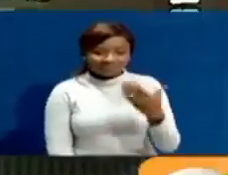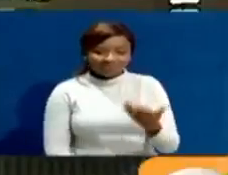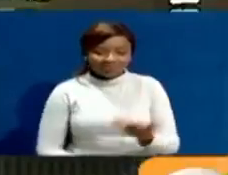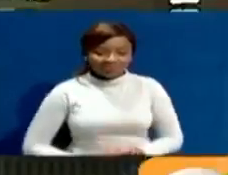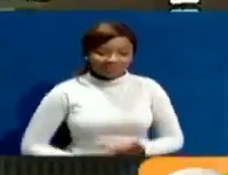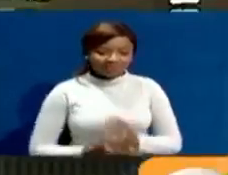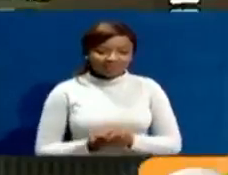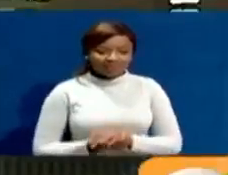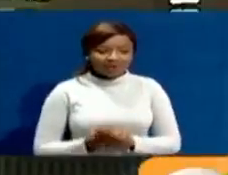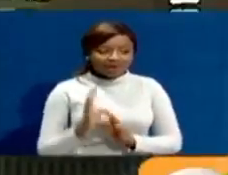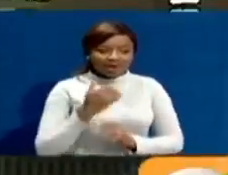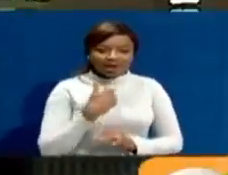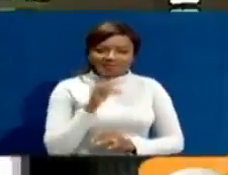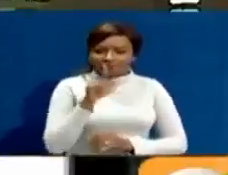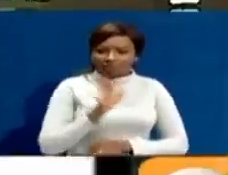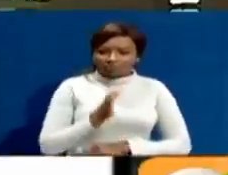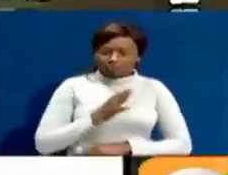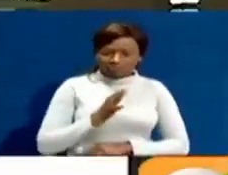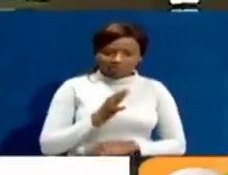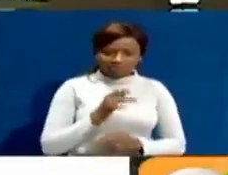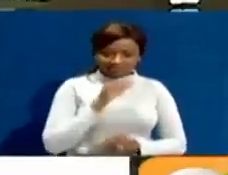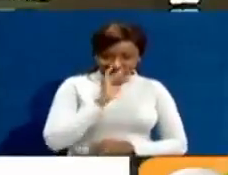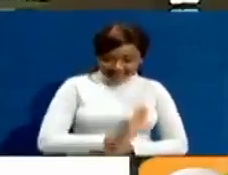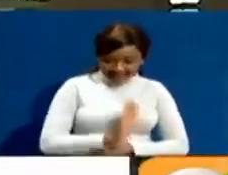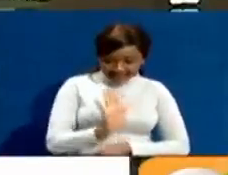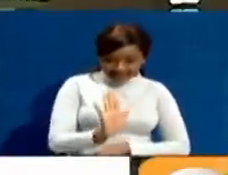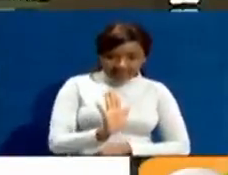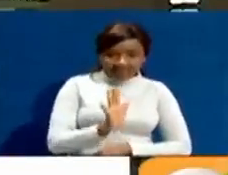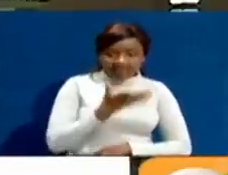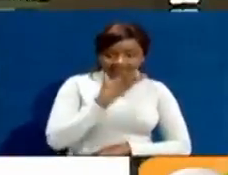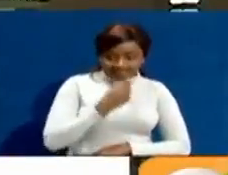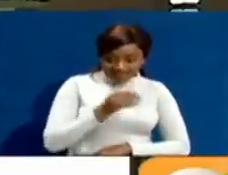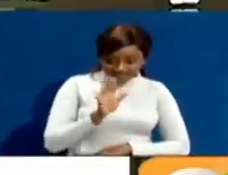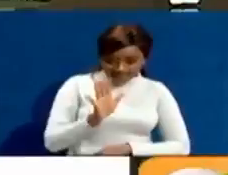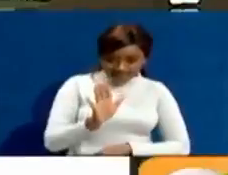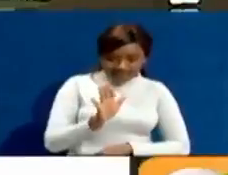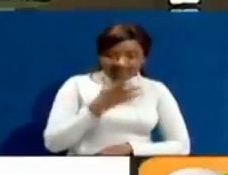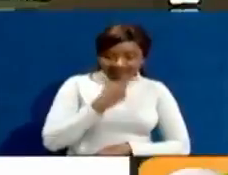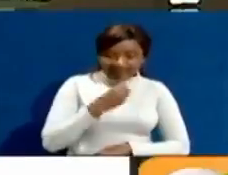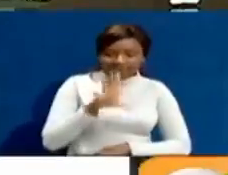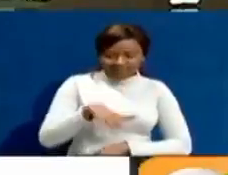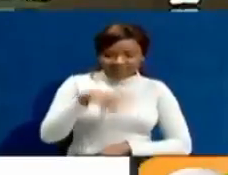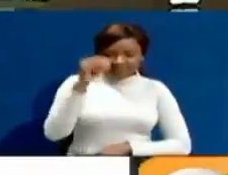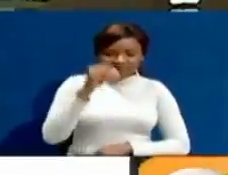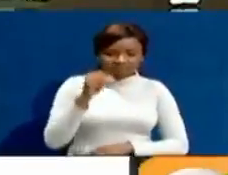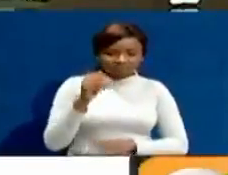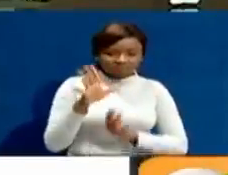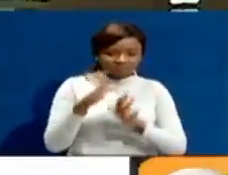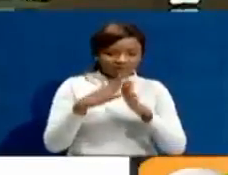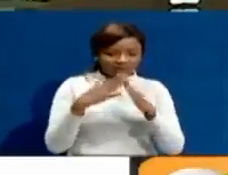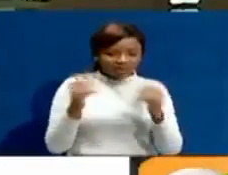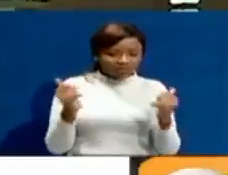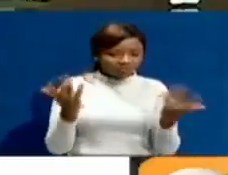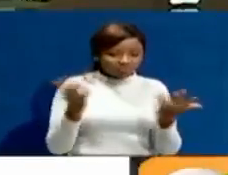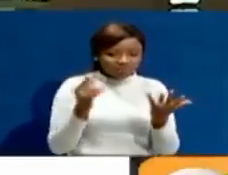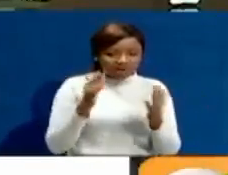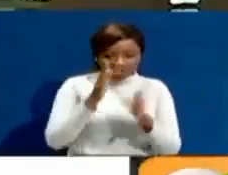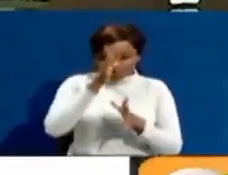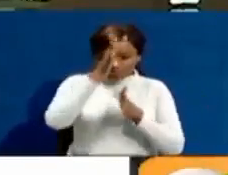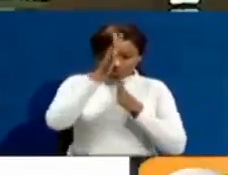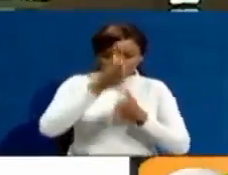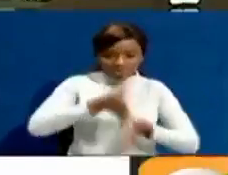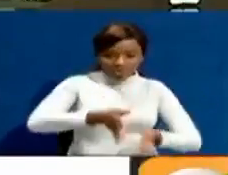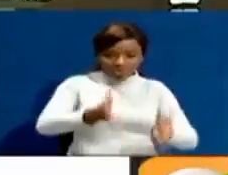Now, the bodies of a woman, her son, and a man were today discovered in a house located at the government staff quarters along Jogoo